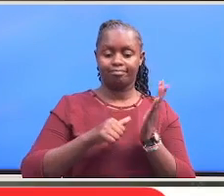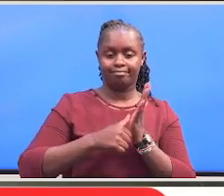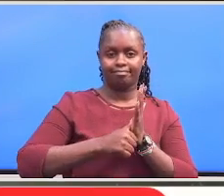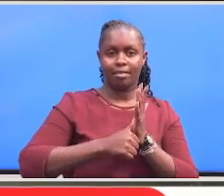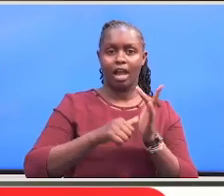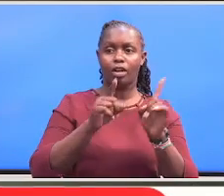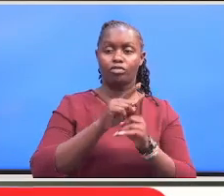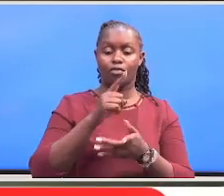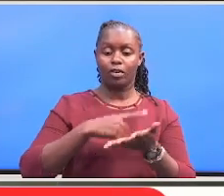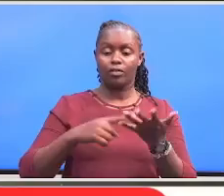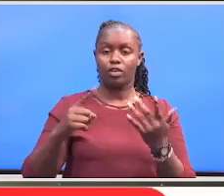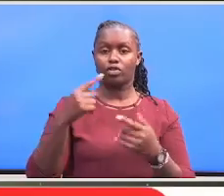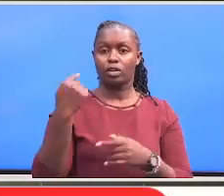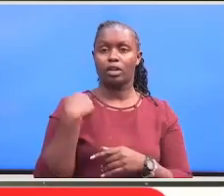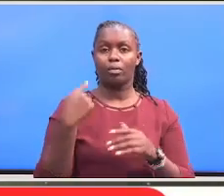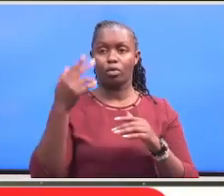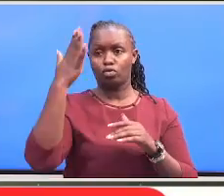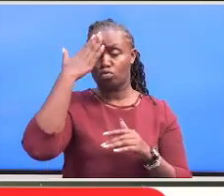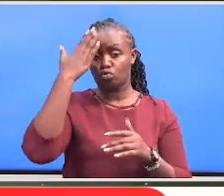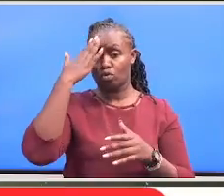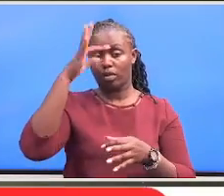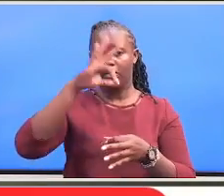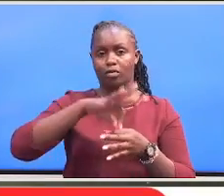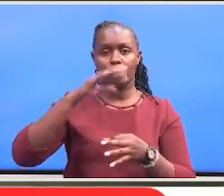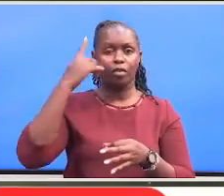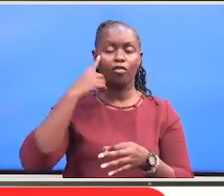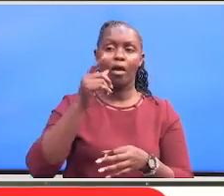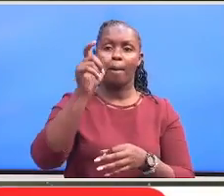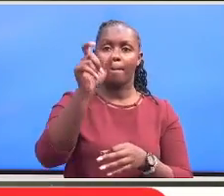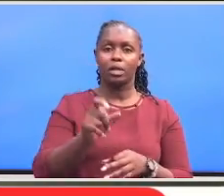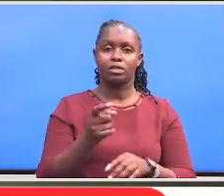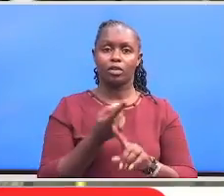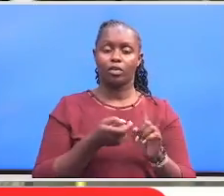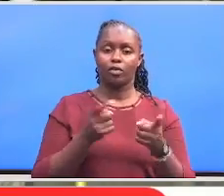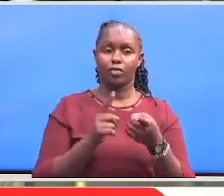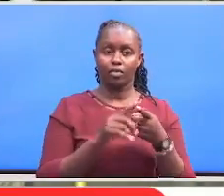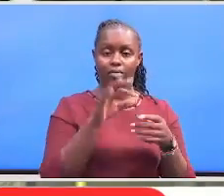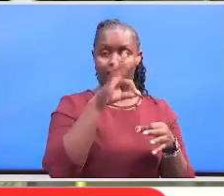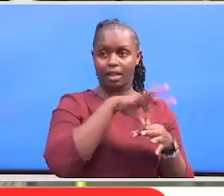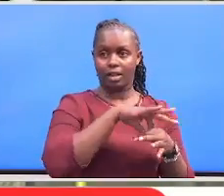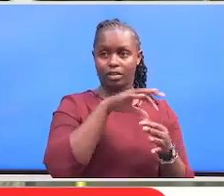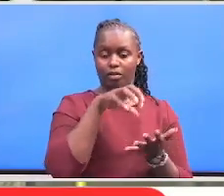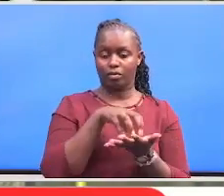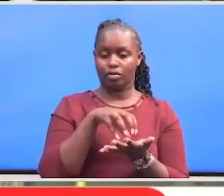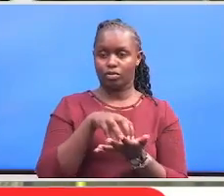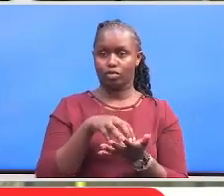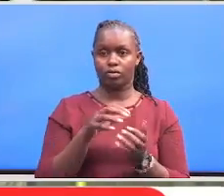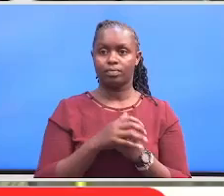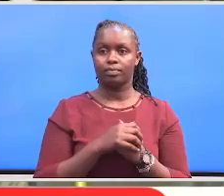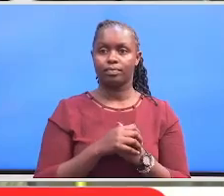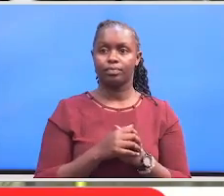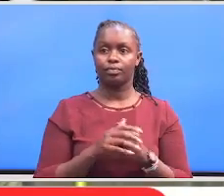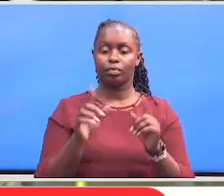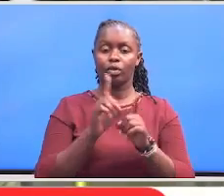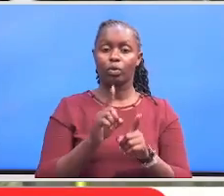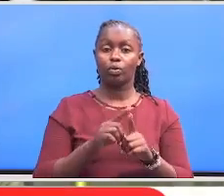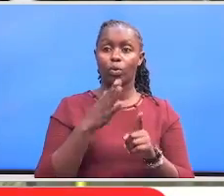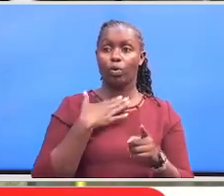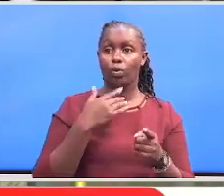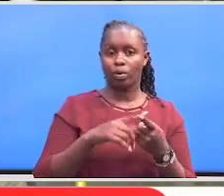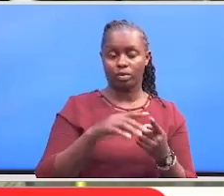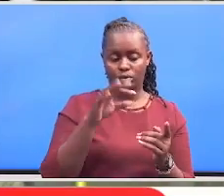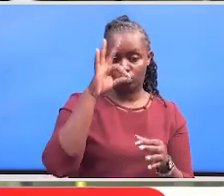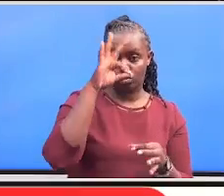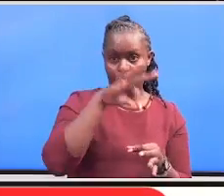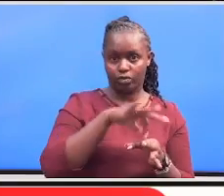to log in and vote for a desired candidate for each elective position. The rule is, unaenda hapo unachagua governor, then